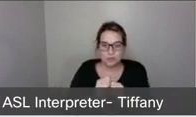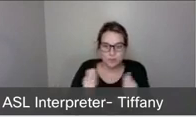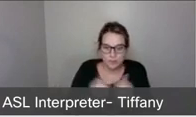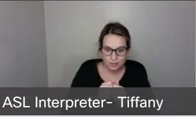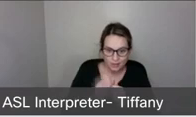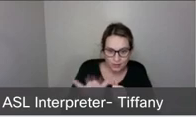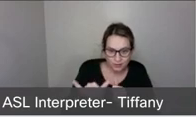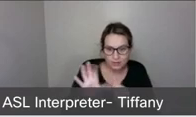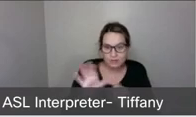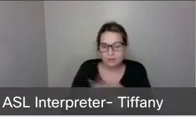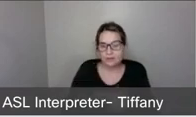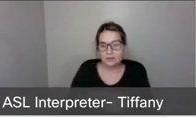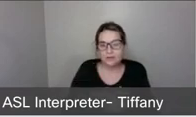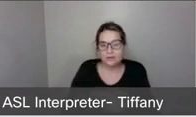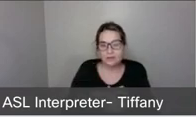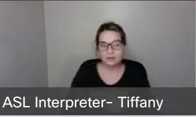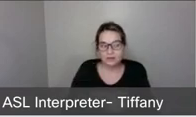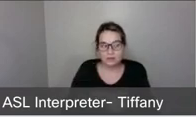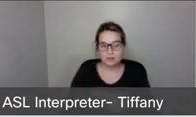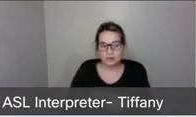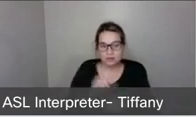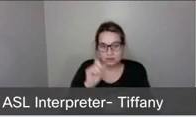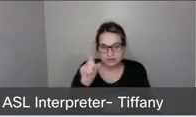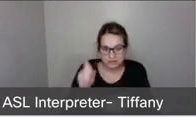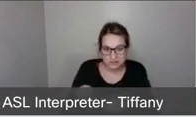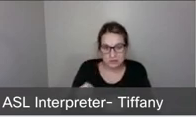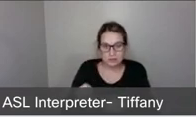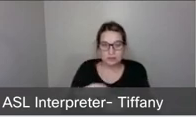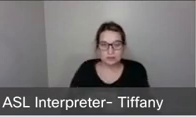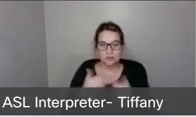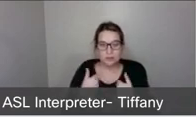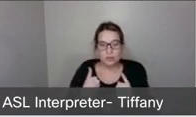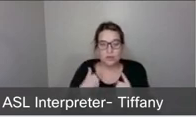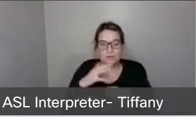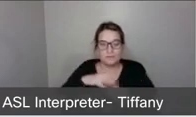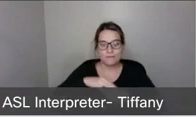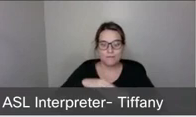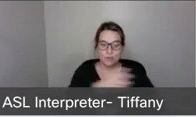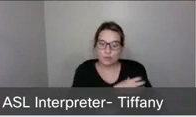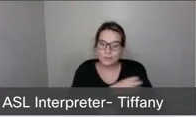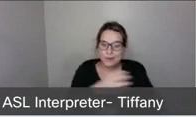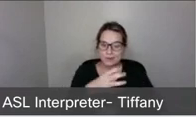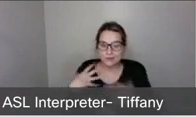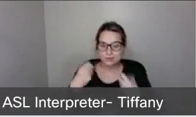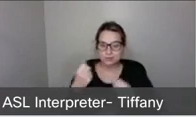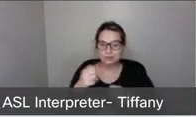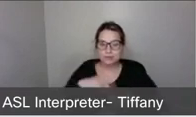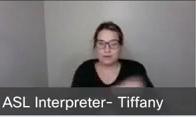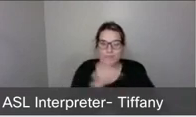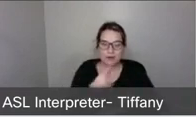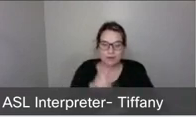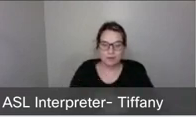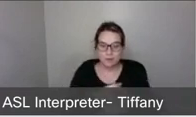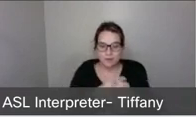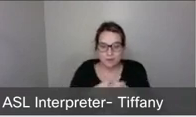we see that there is a definite need to secure the voting power and strengthen the voting power of Native Americans. We see that